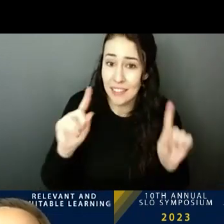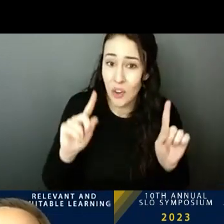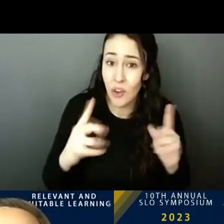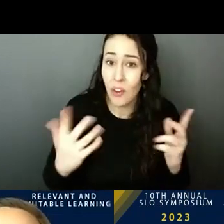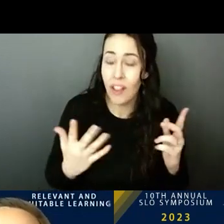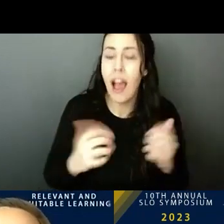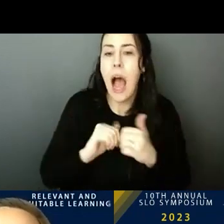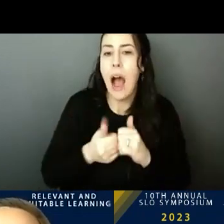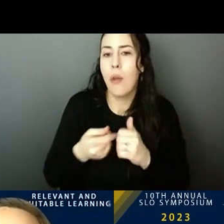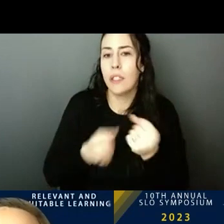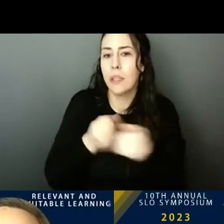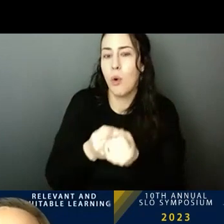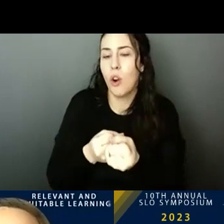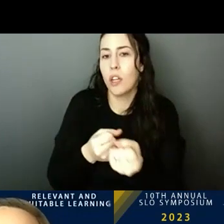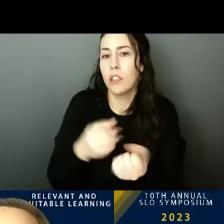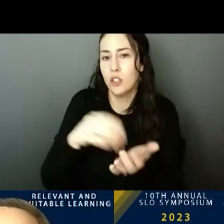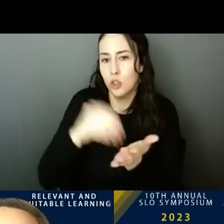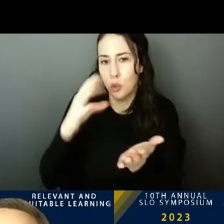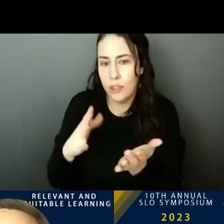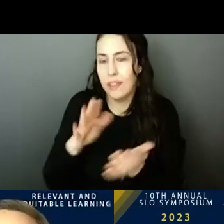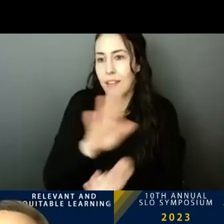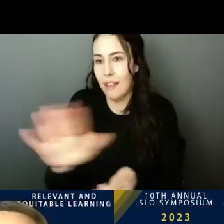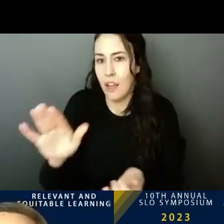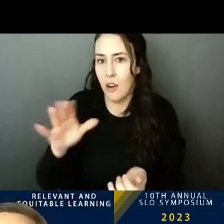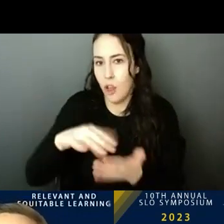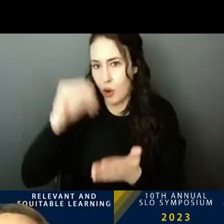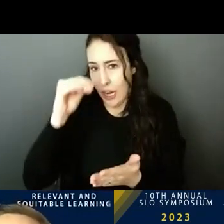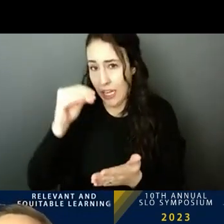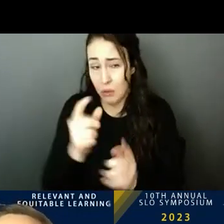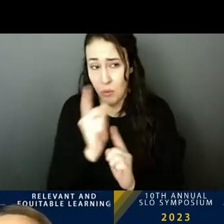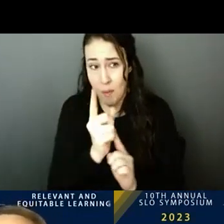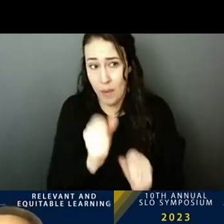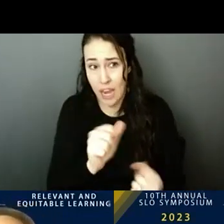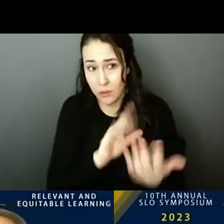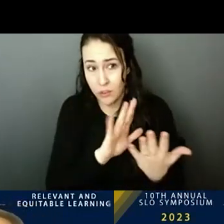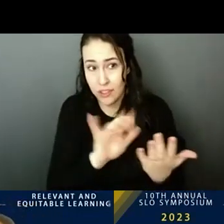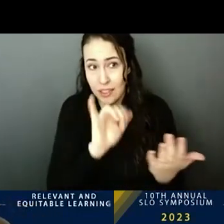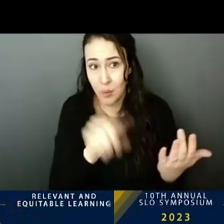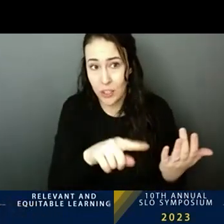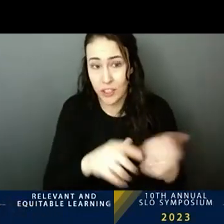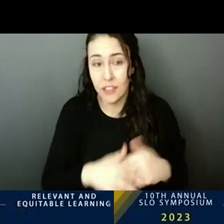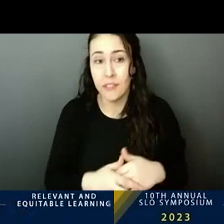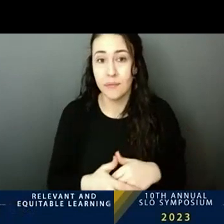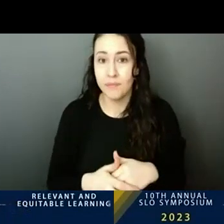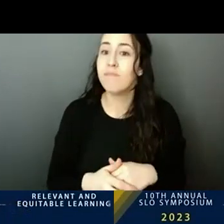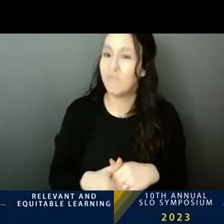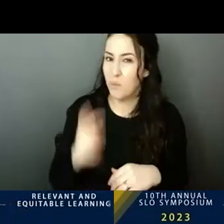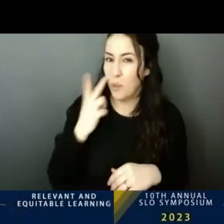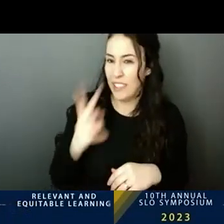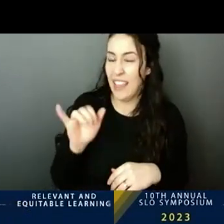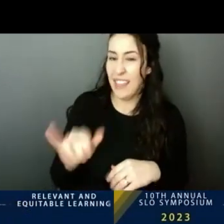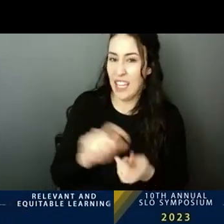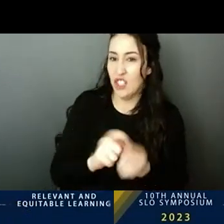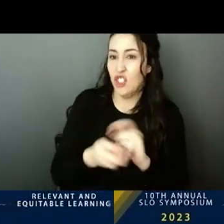know if you want to, if you had a moment to address that question. No, and so you'll see that shift in CBE as well.